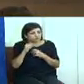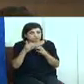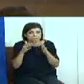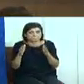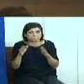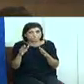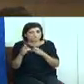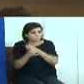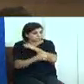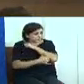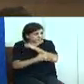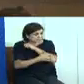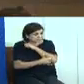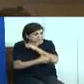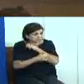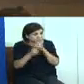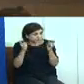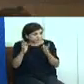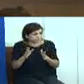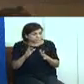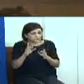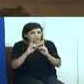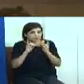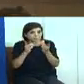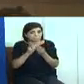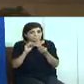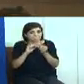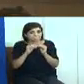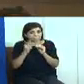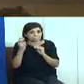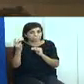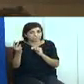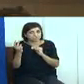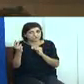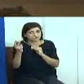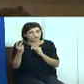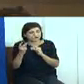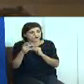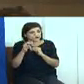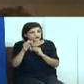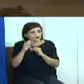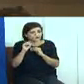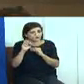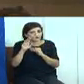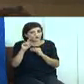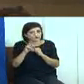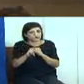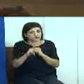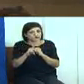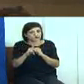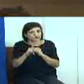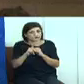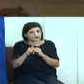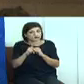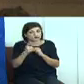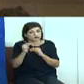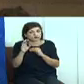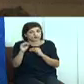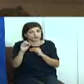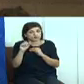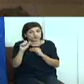of district number two, Mark Ridley Thomas, has sent a commendation. We'll open